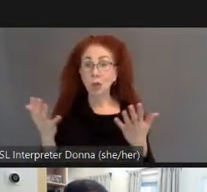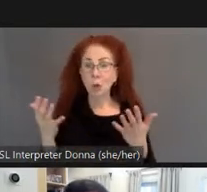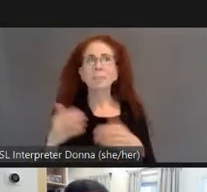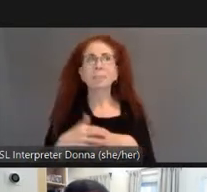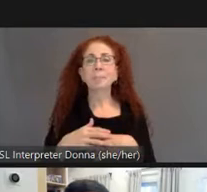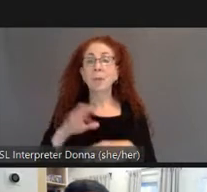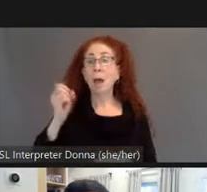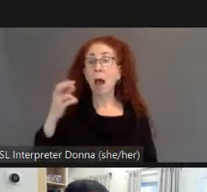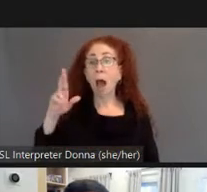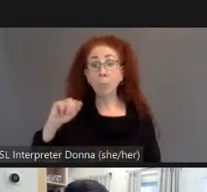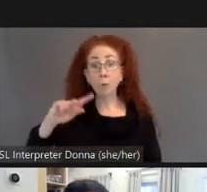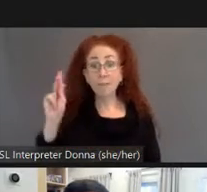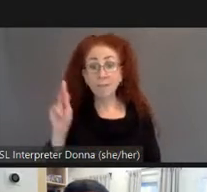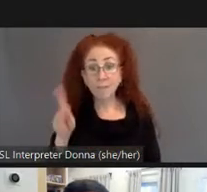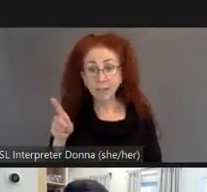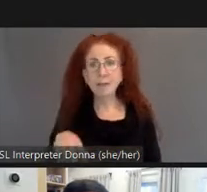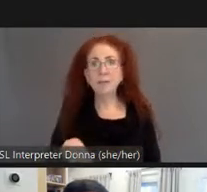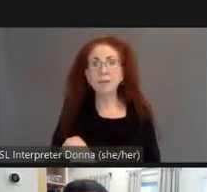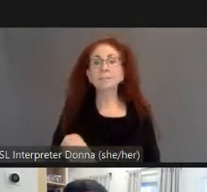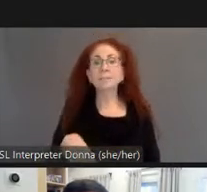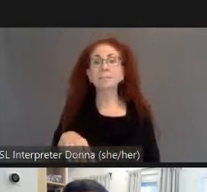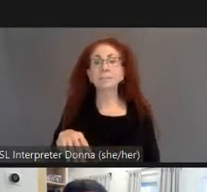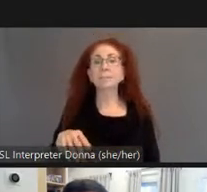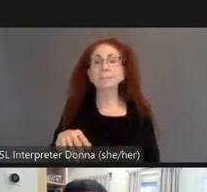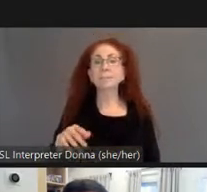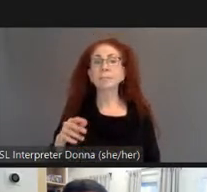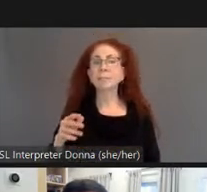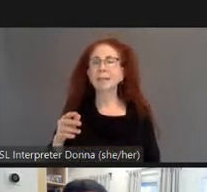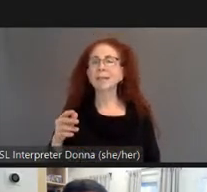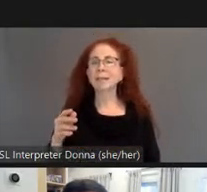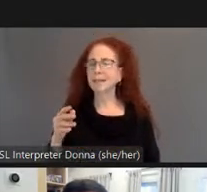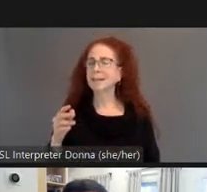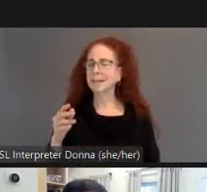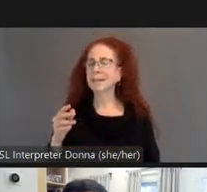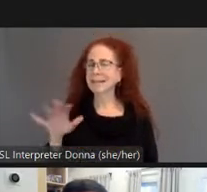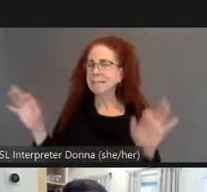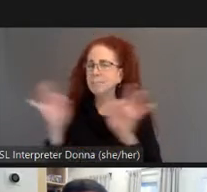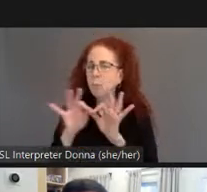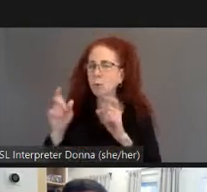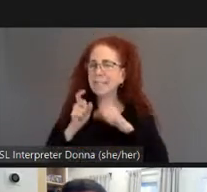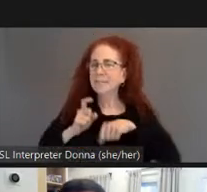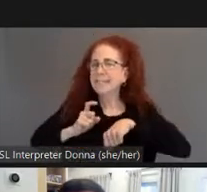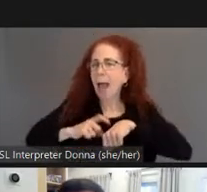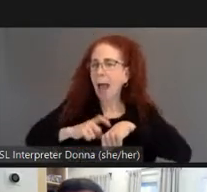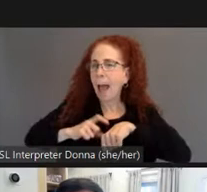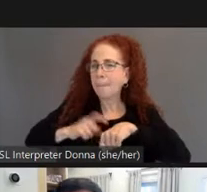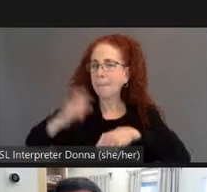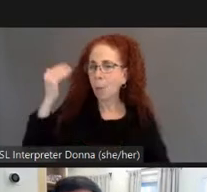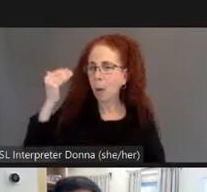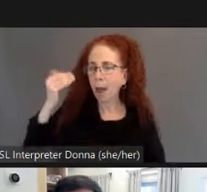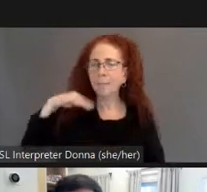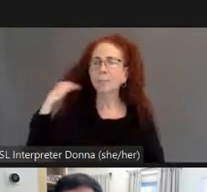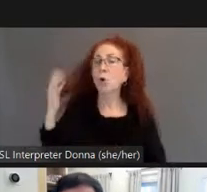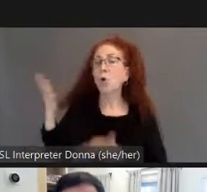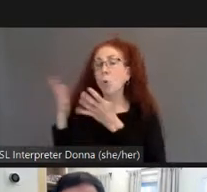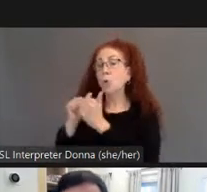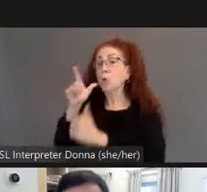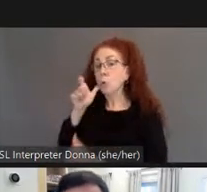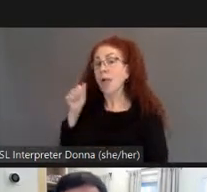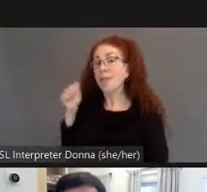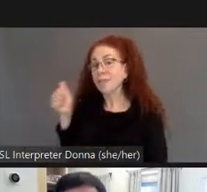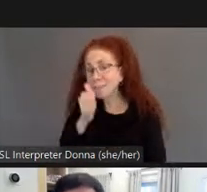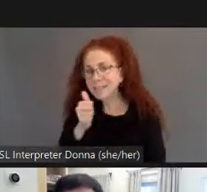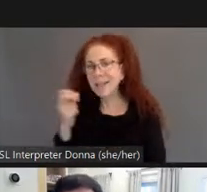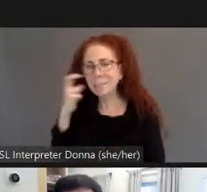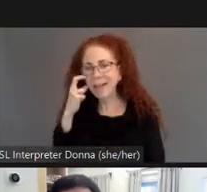Opera Philadelphia, part of the building in time is to work with people who are blind or low vision, people who